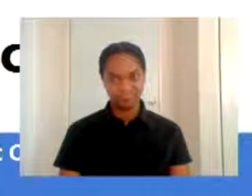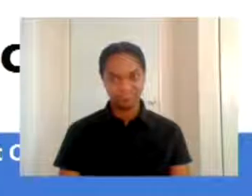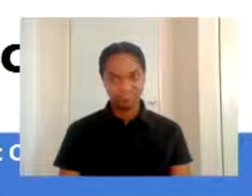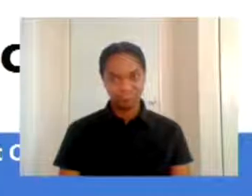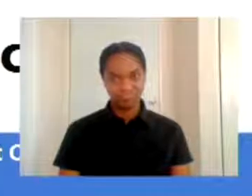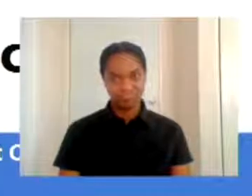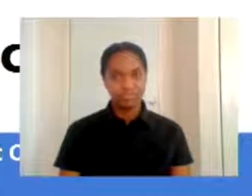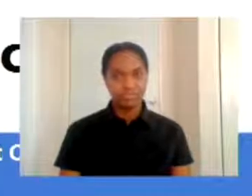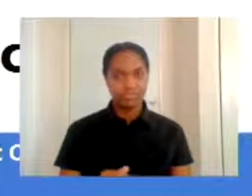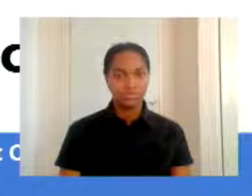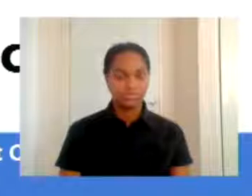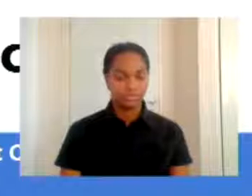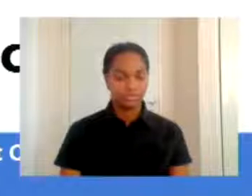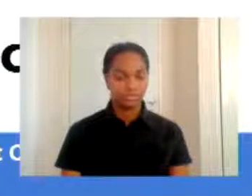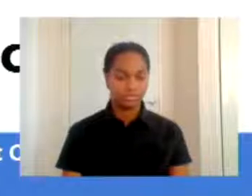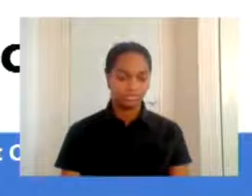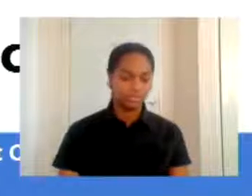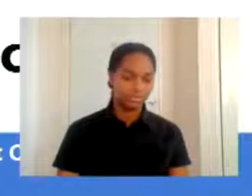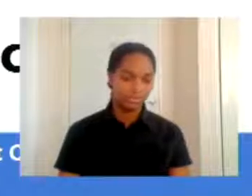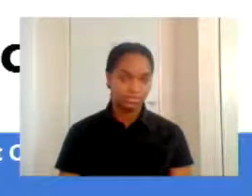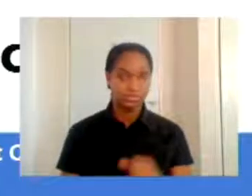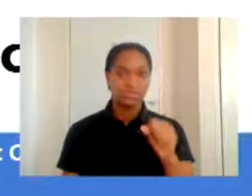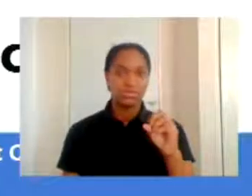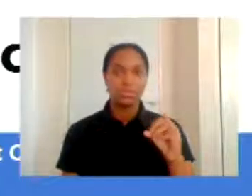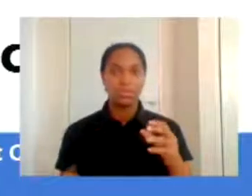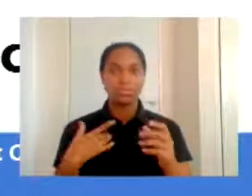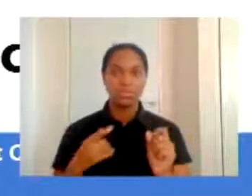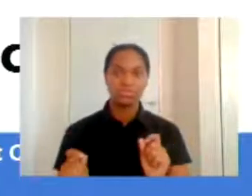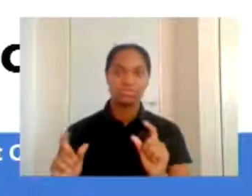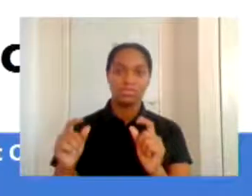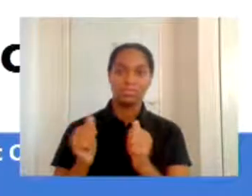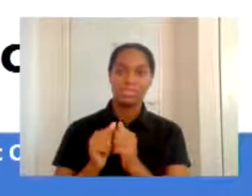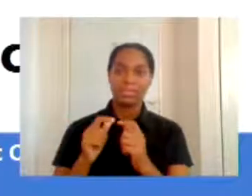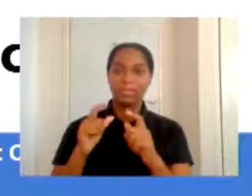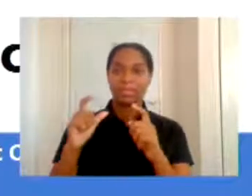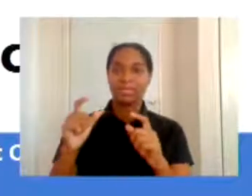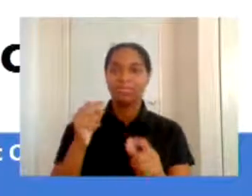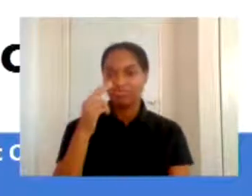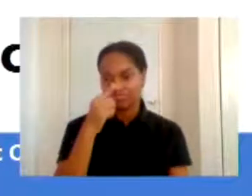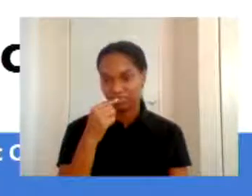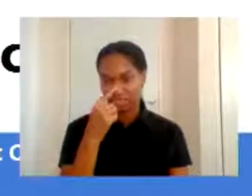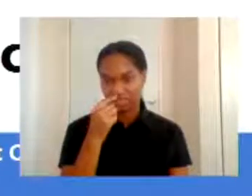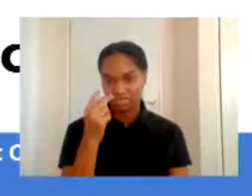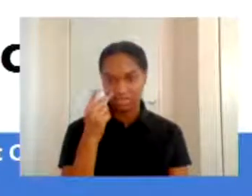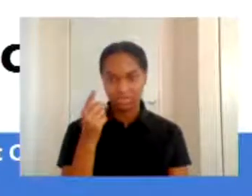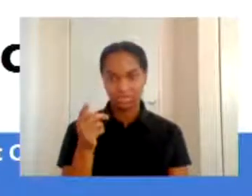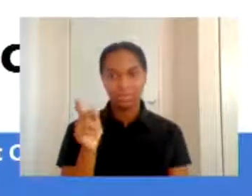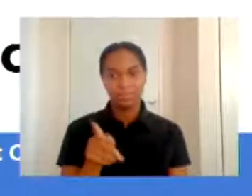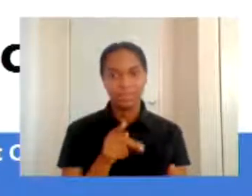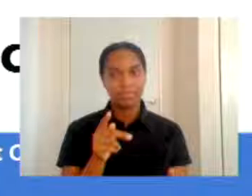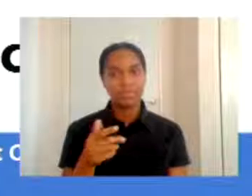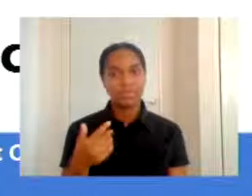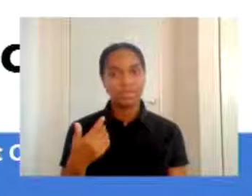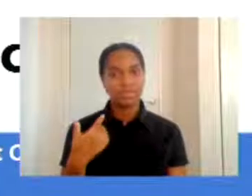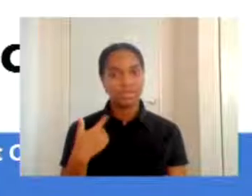So I want to put this slide up with the big red. Your mileage may vary. People ask sometimes,